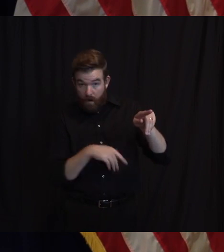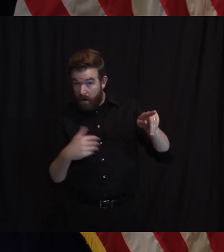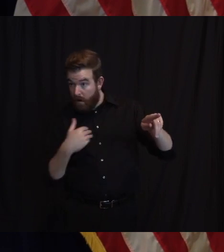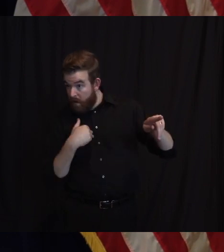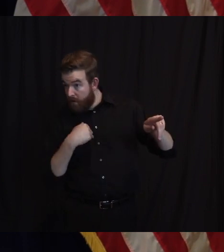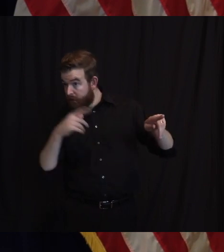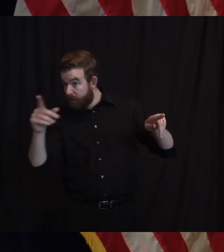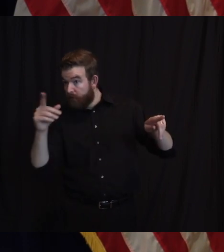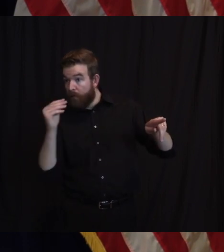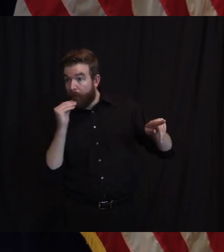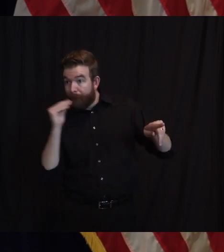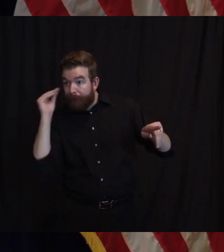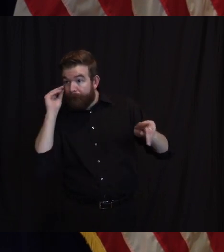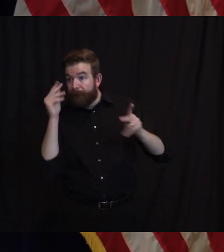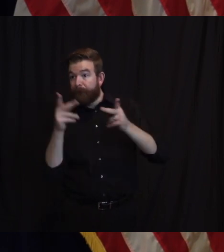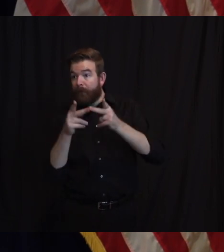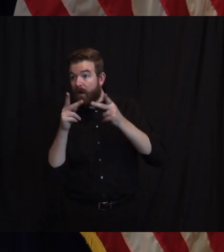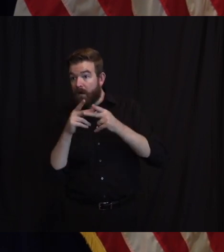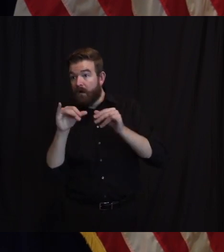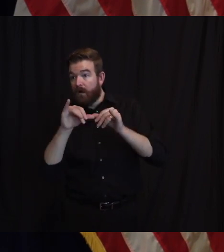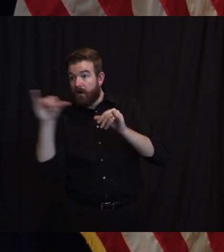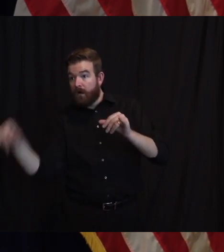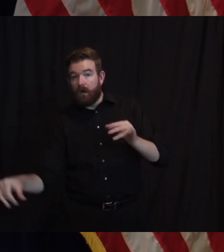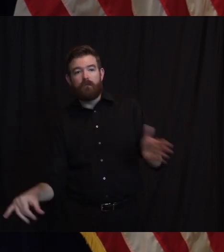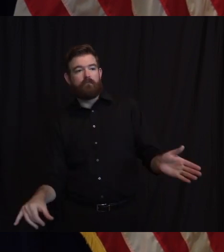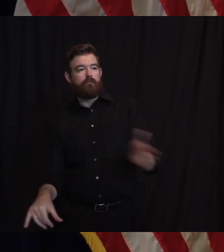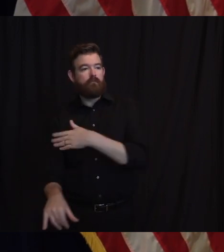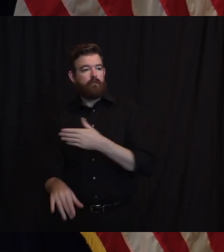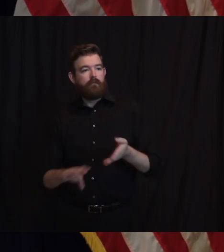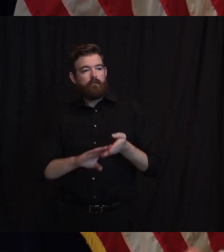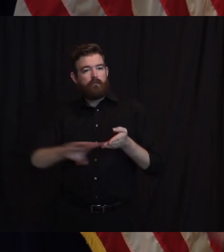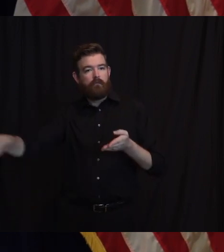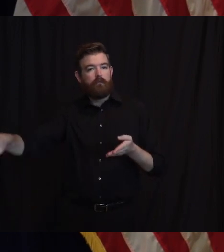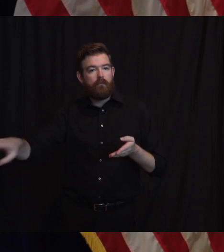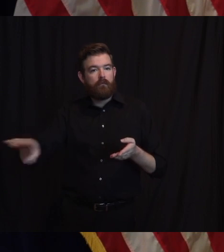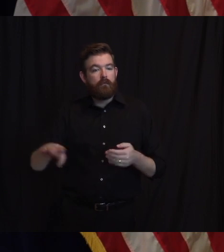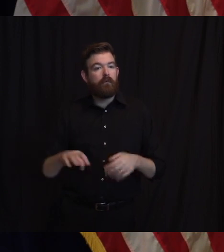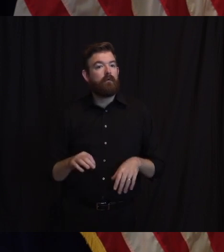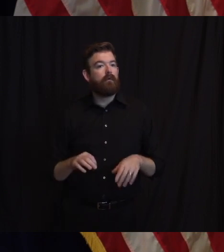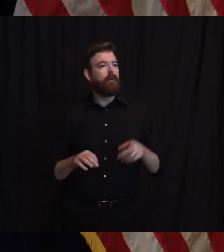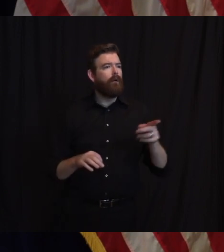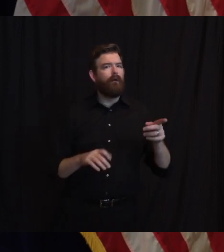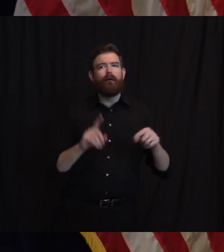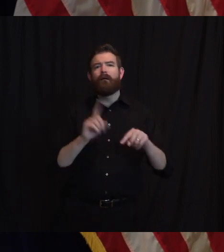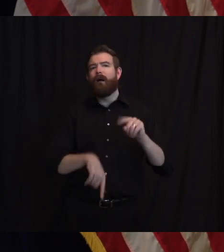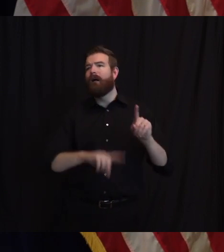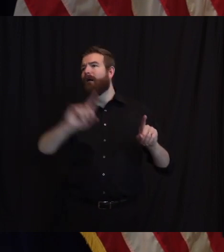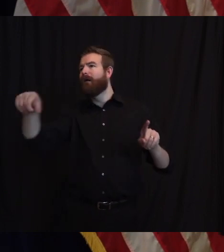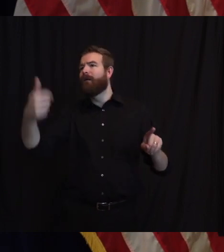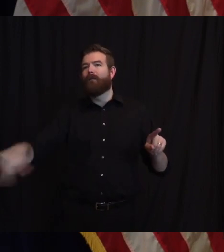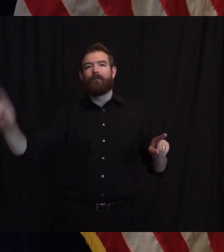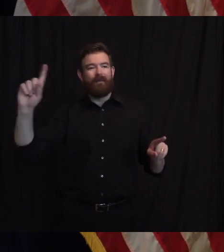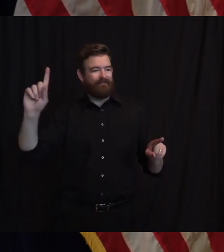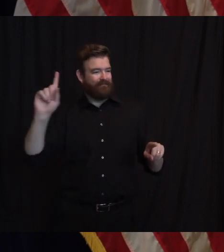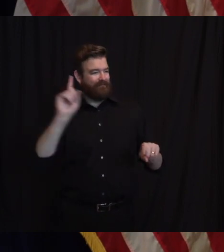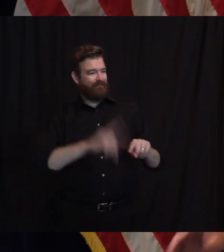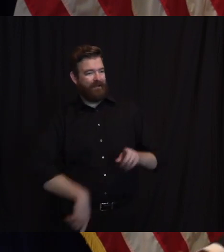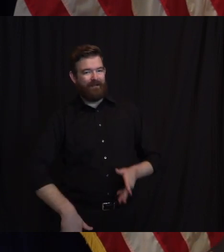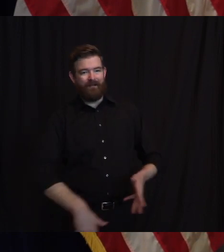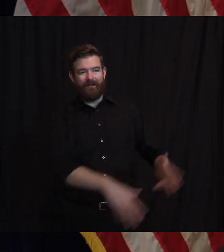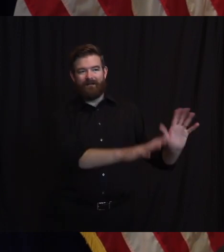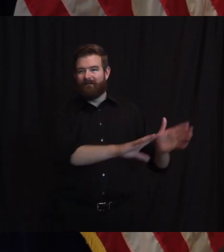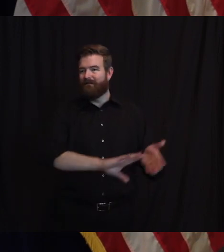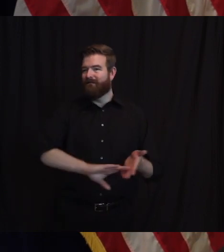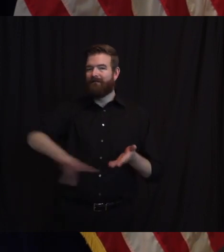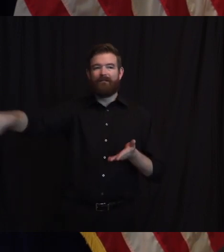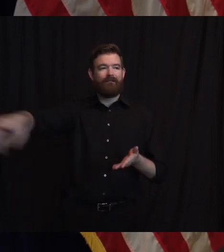very seriously and want to make sure that it's not just a blunt instrument that we're using, but we're taking